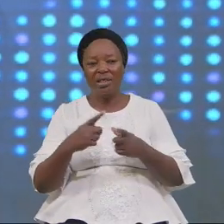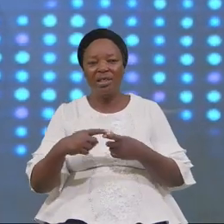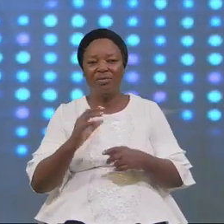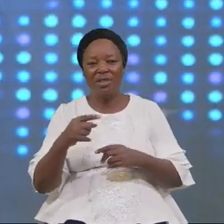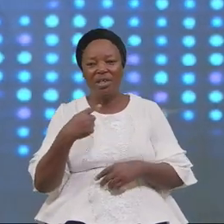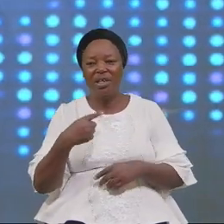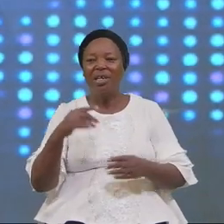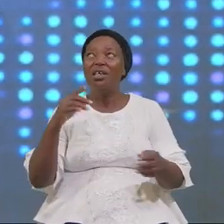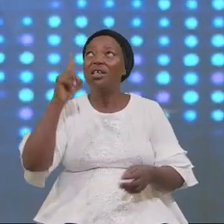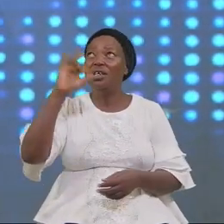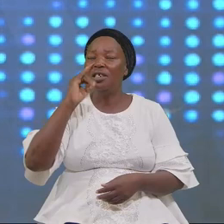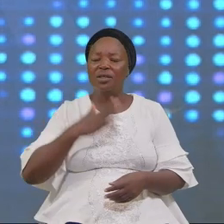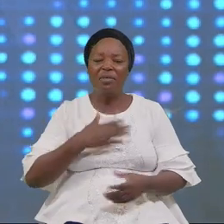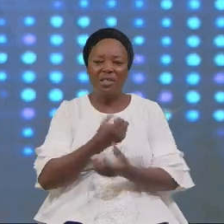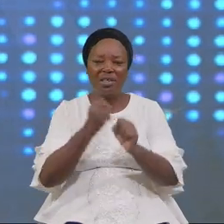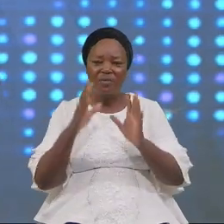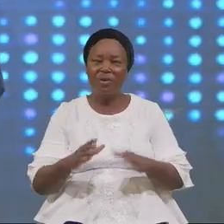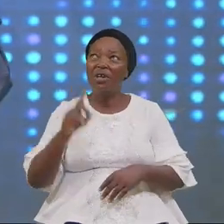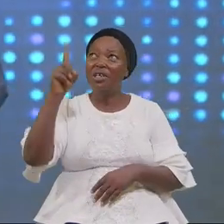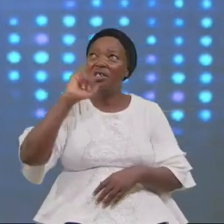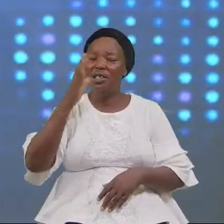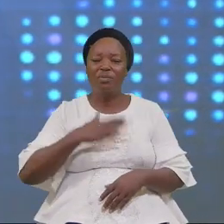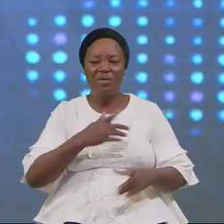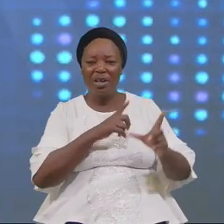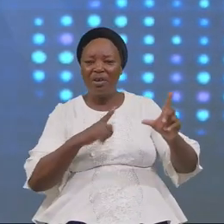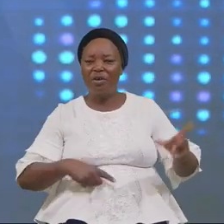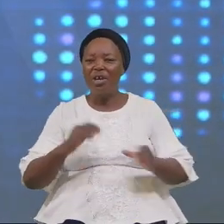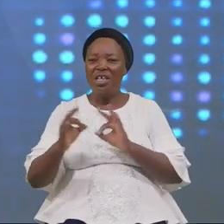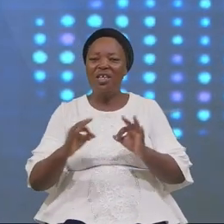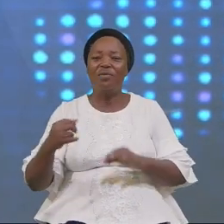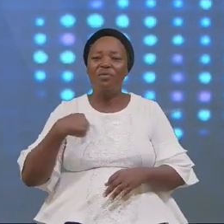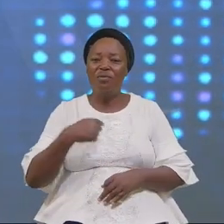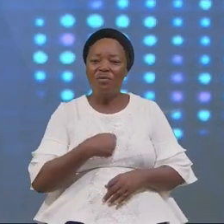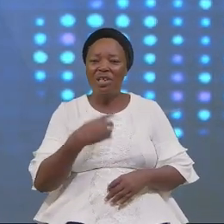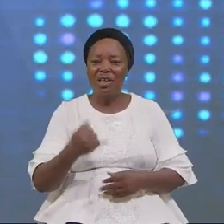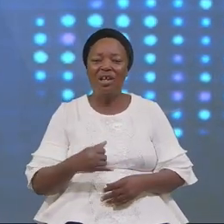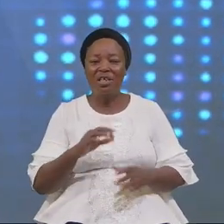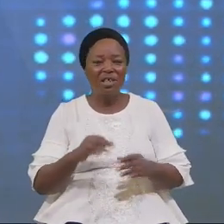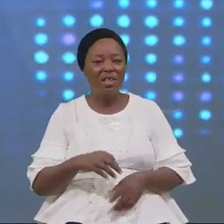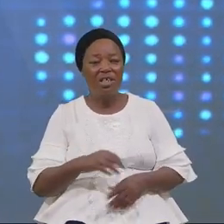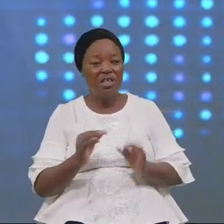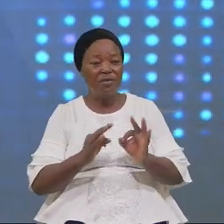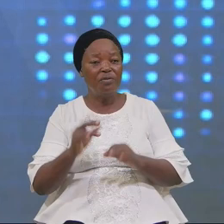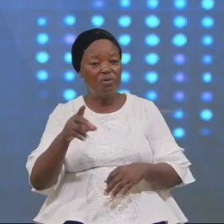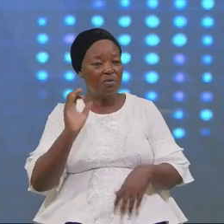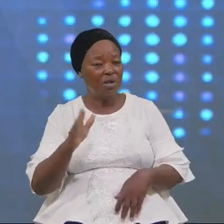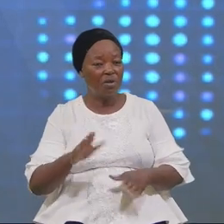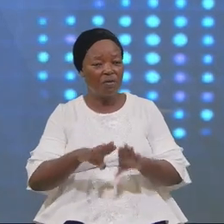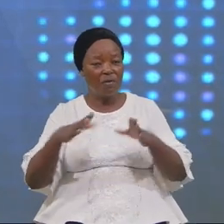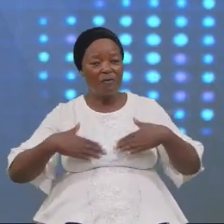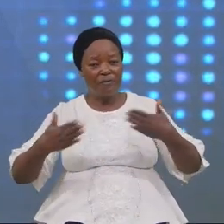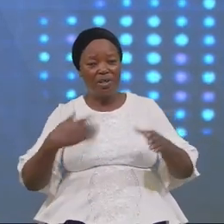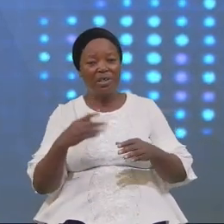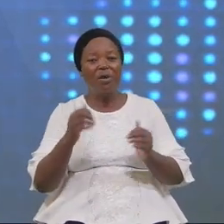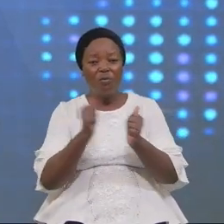Savior. He is my Lord." If we, he says, "If thou shalt confess with your mouth the Lord